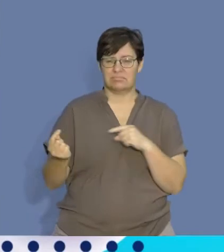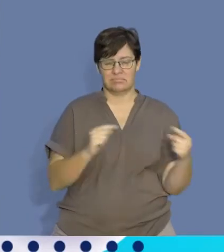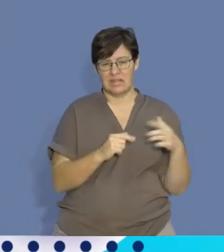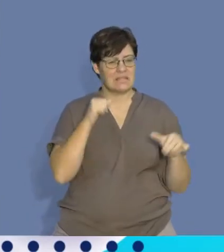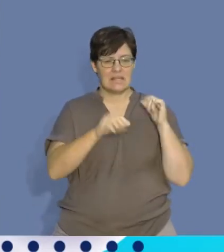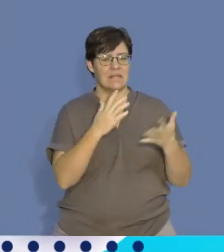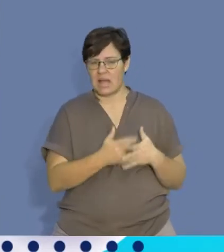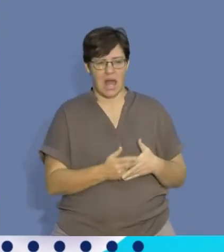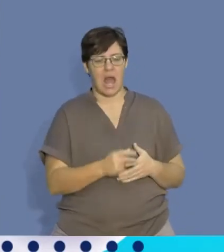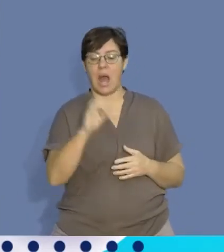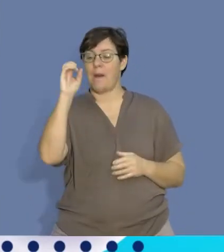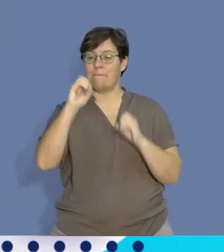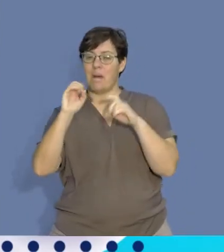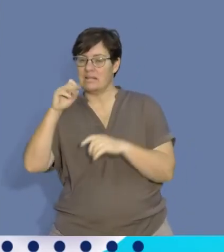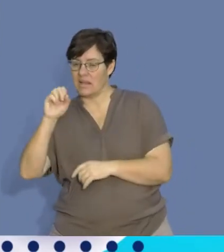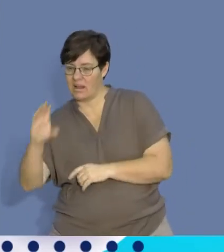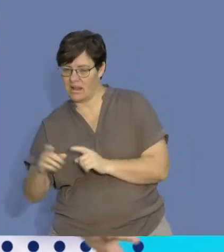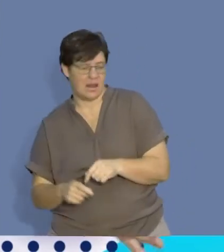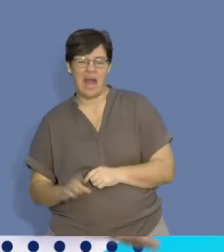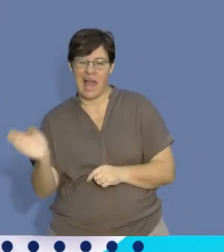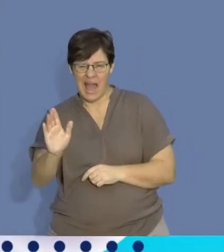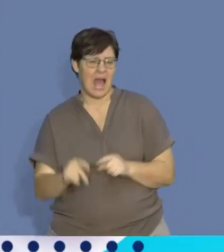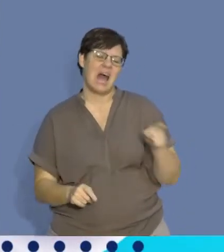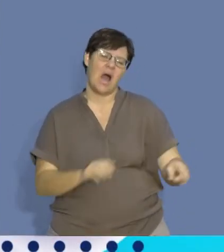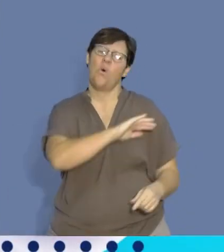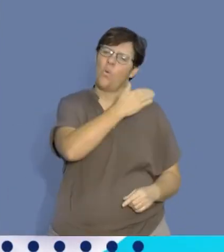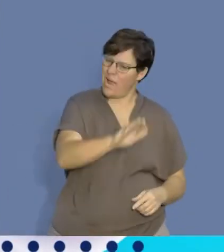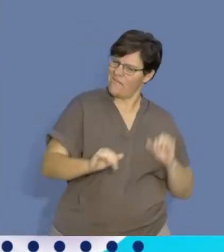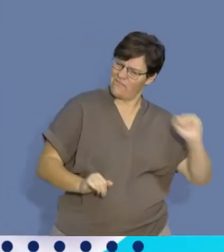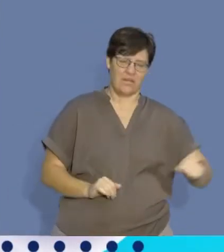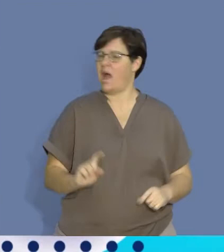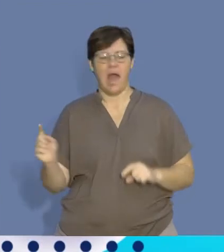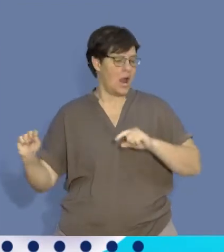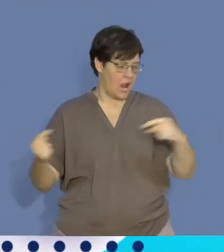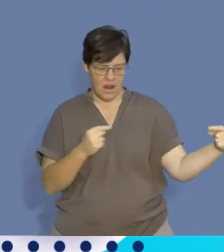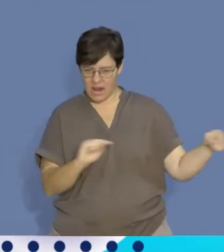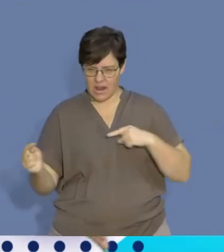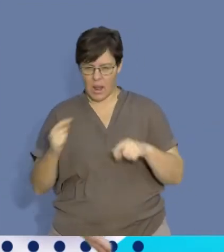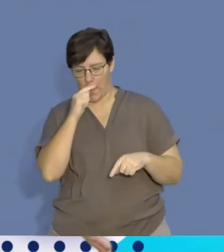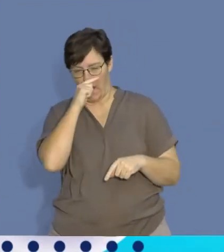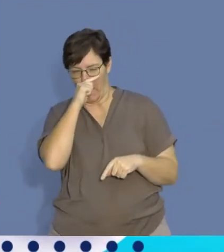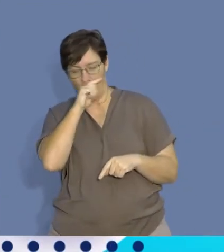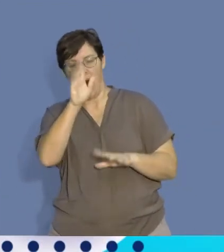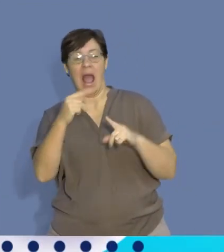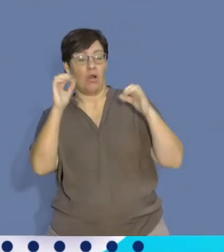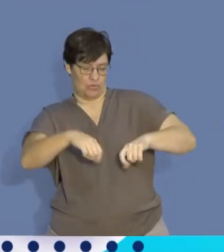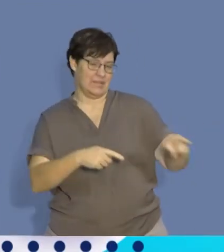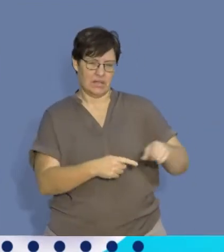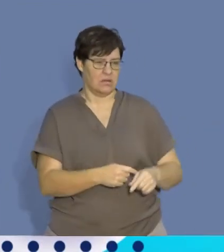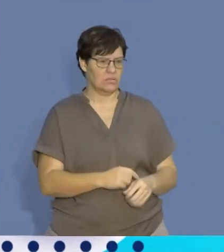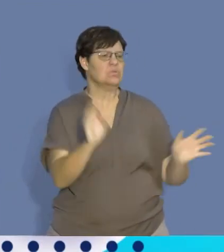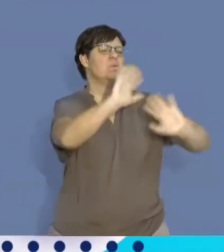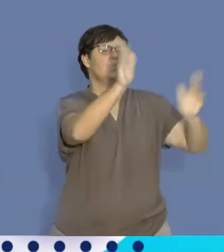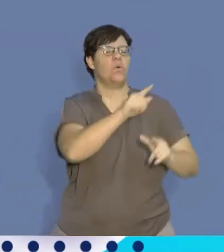said it's a particle, some said it's a wave. They agreed on one, then they agreed on the other, and it was a